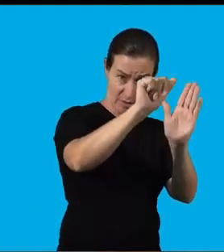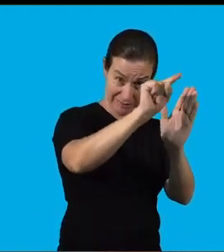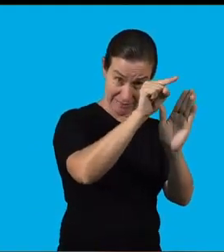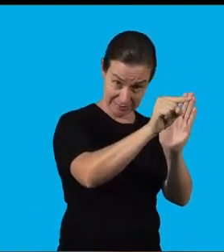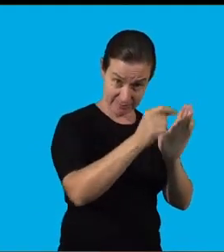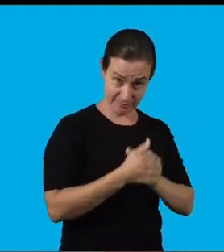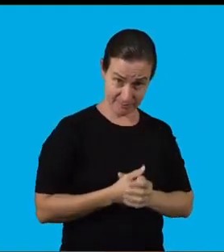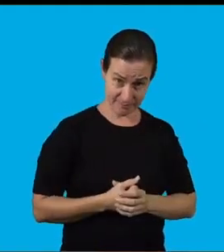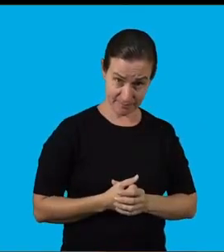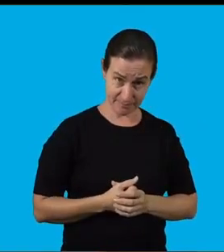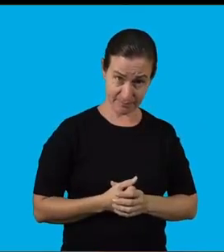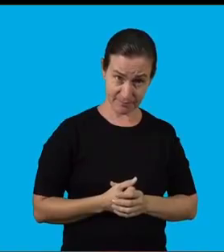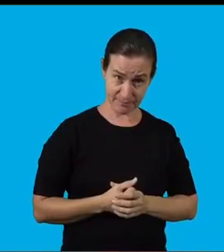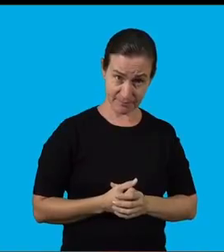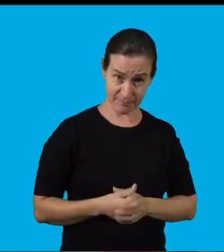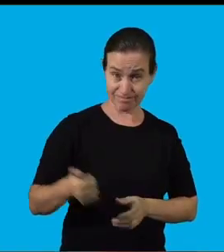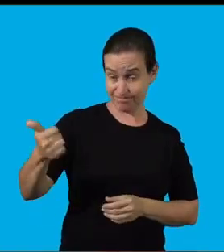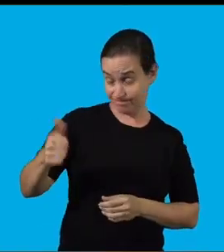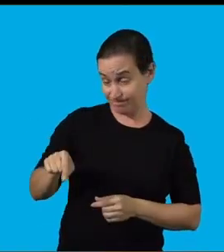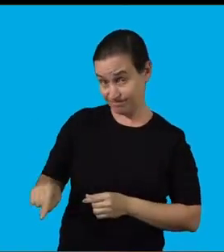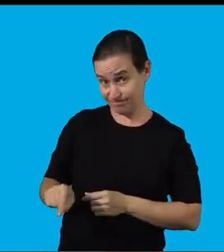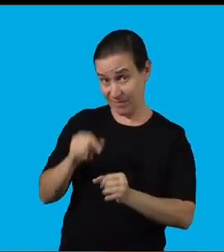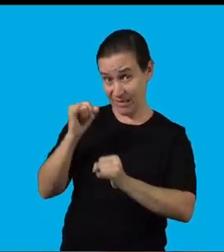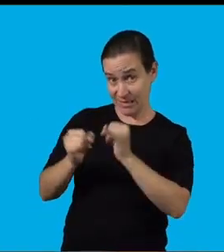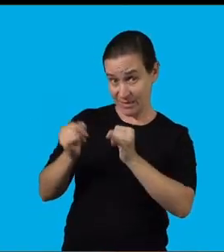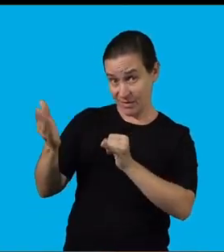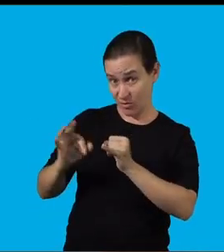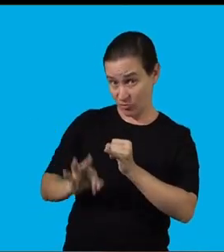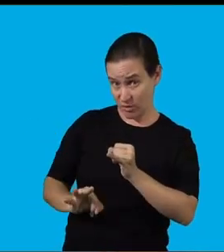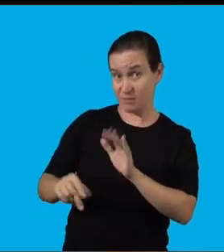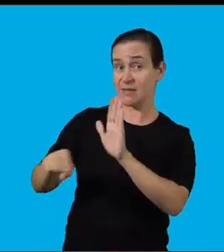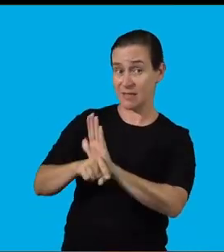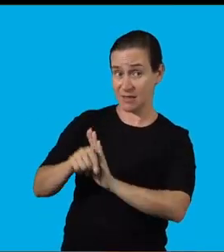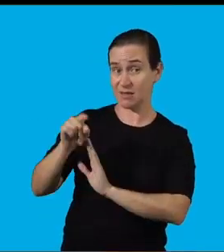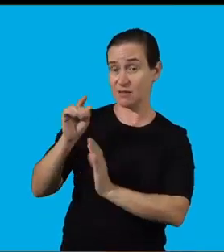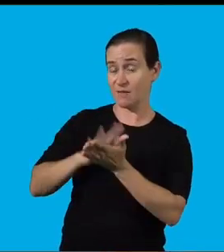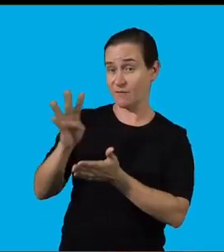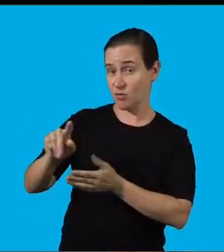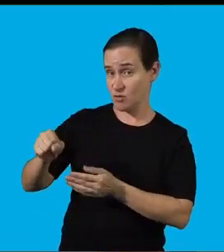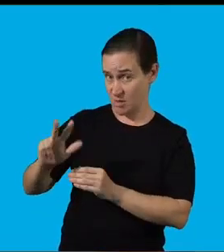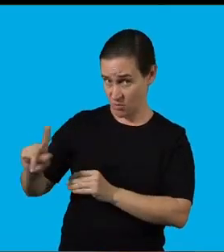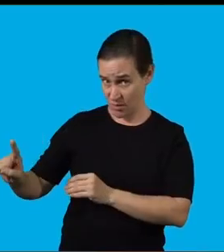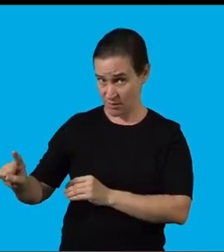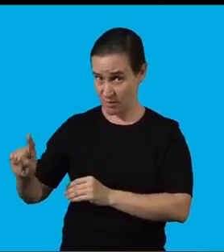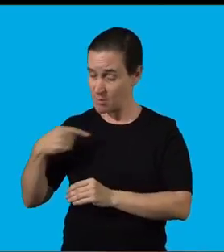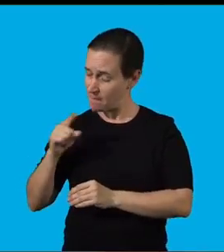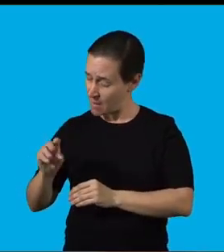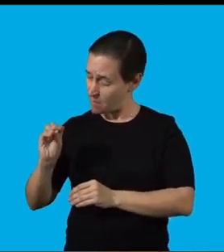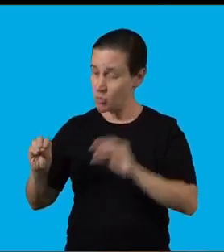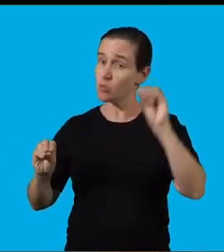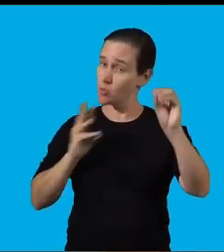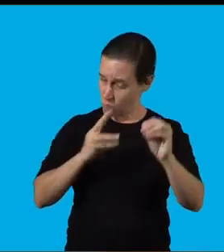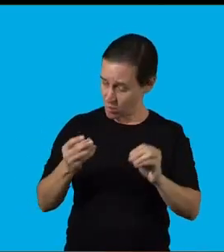get marks for this. This point here is 11 over 3 and negative 14,81. So